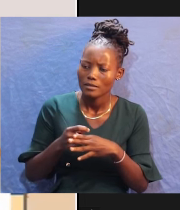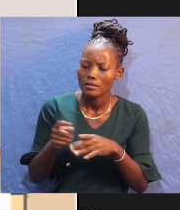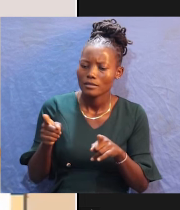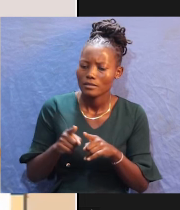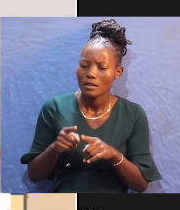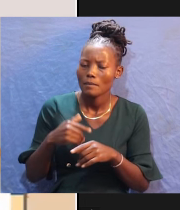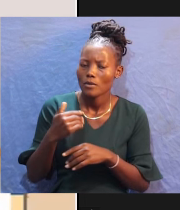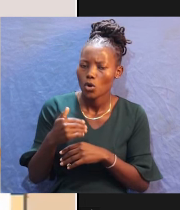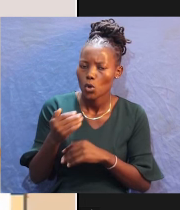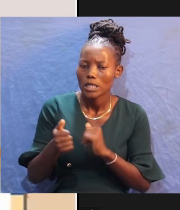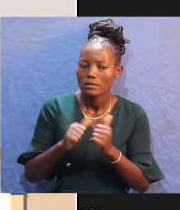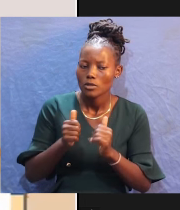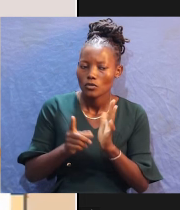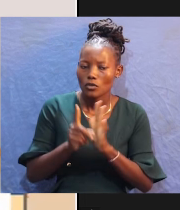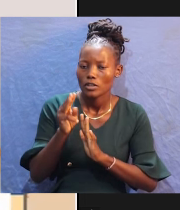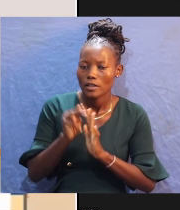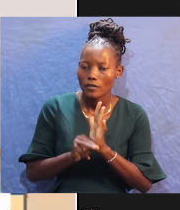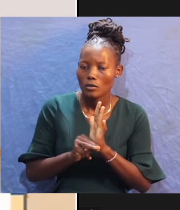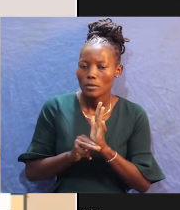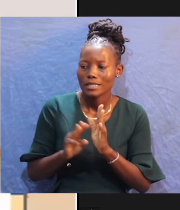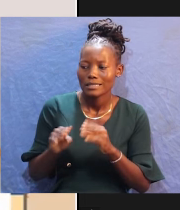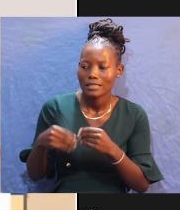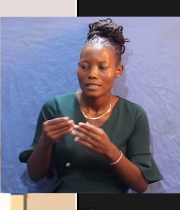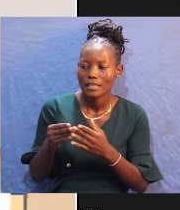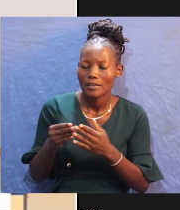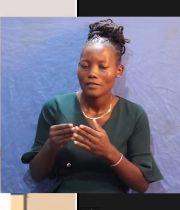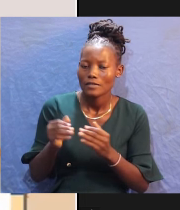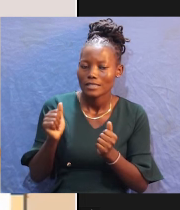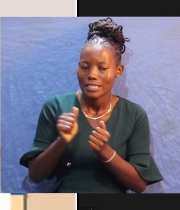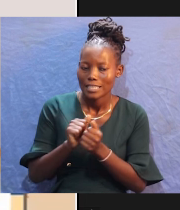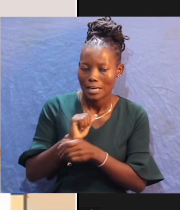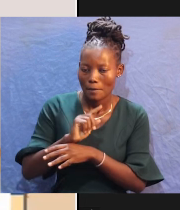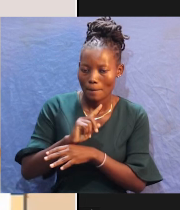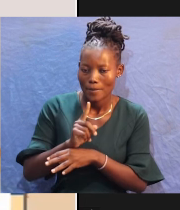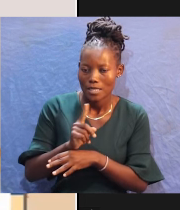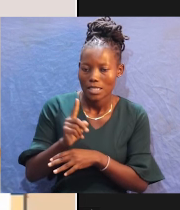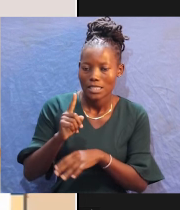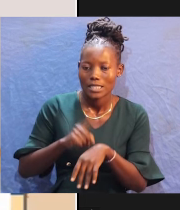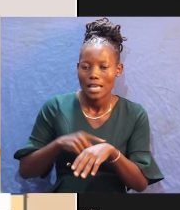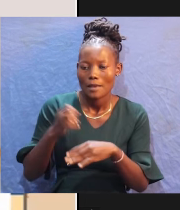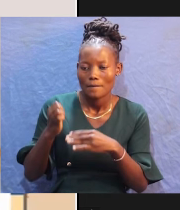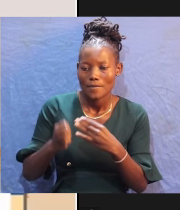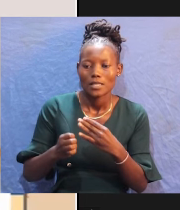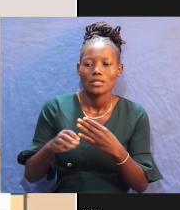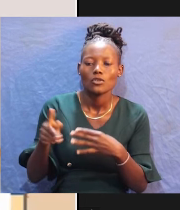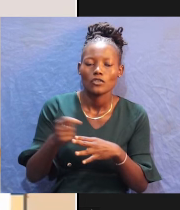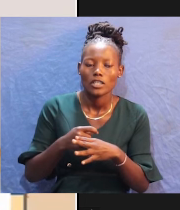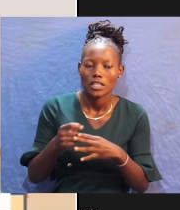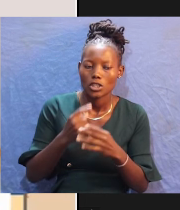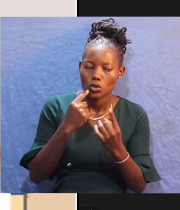skills today, but we will link communication inside of them. So during the training, I will give them